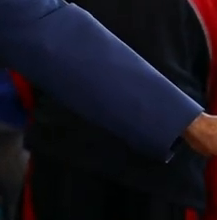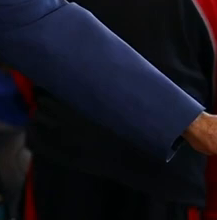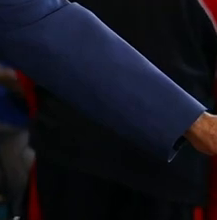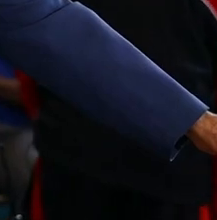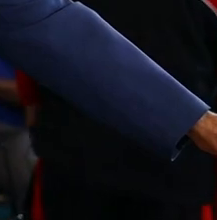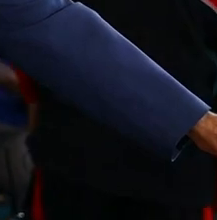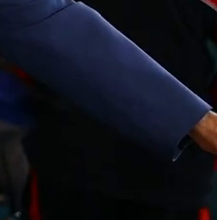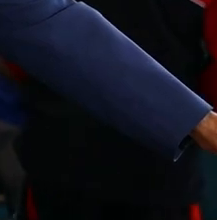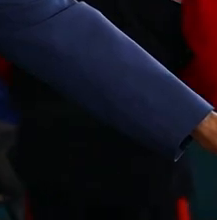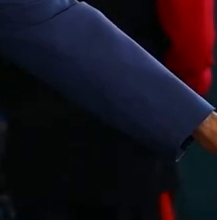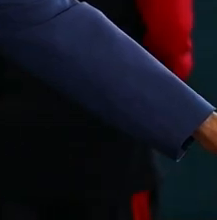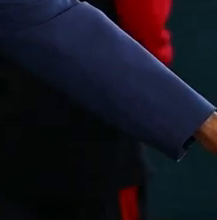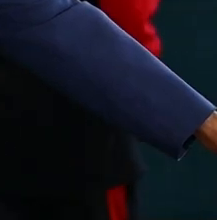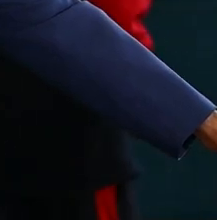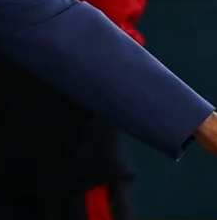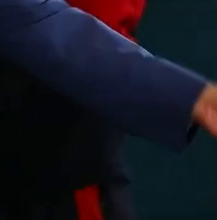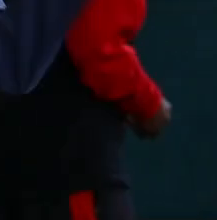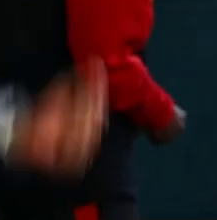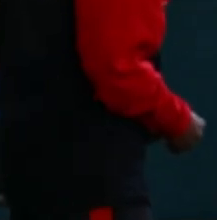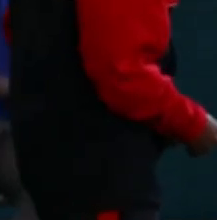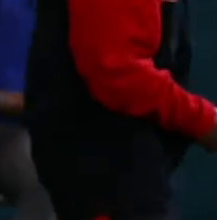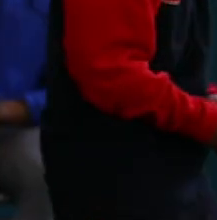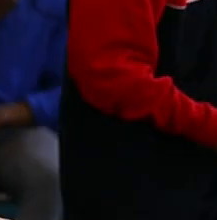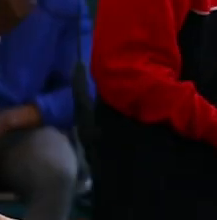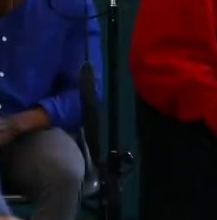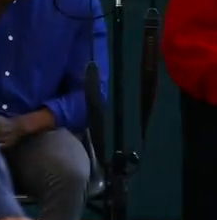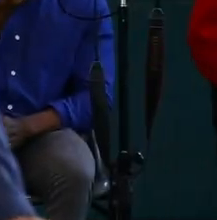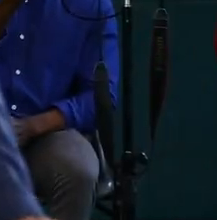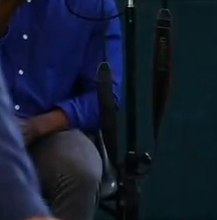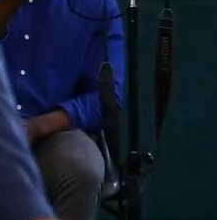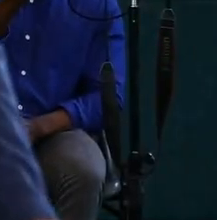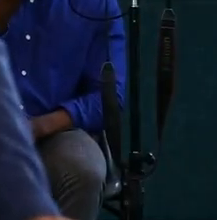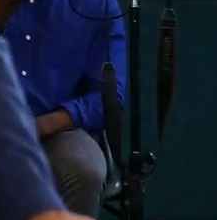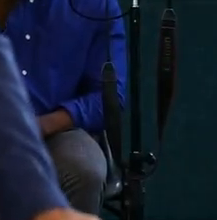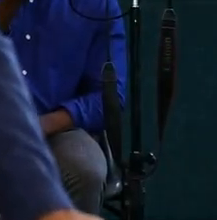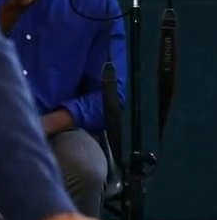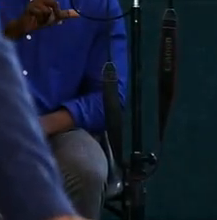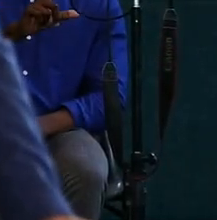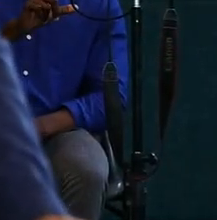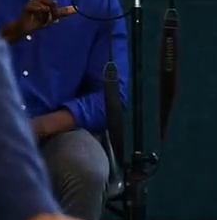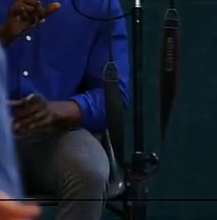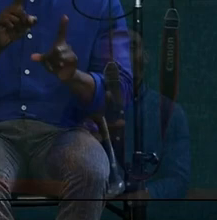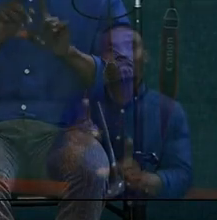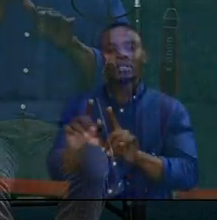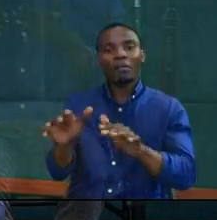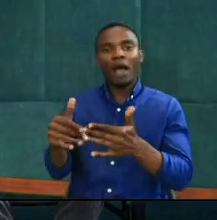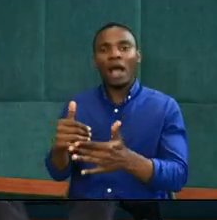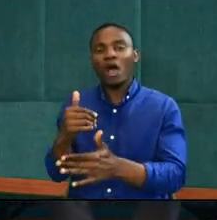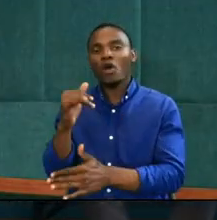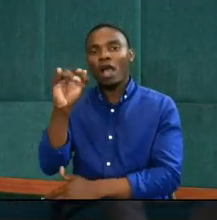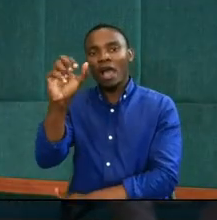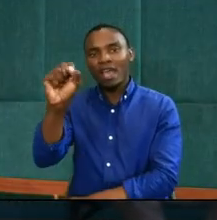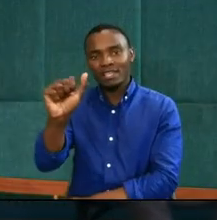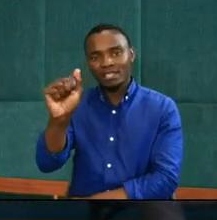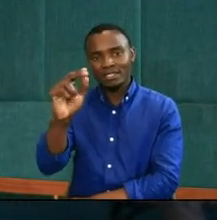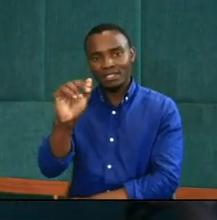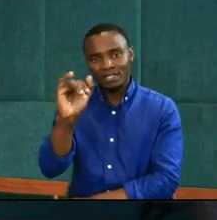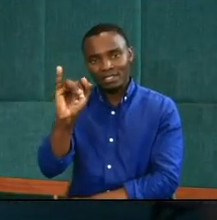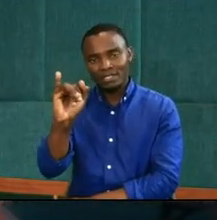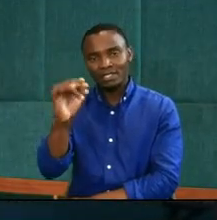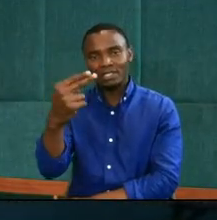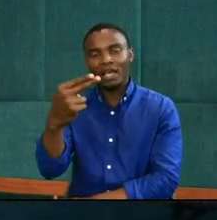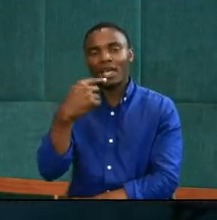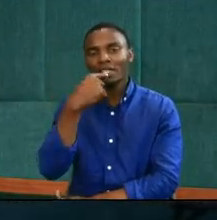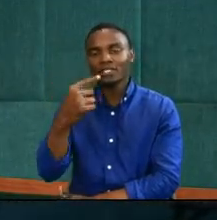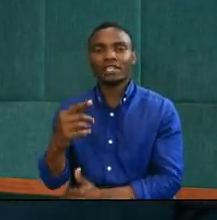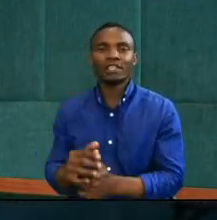be born, Micah prophesied that. How he should be born, Isaiah prophesied that. Hey, even how he should die,